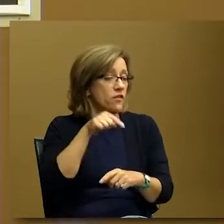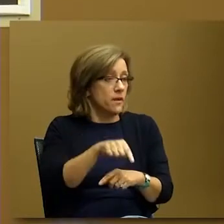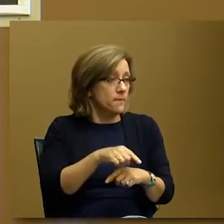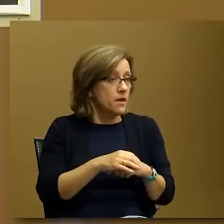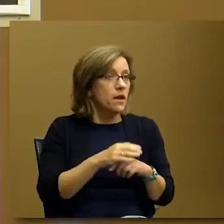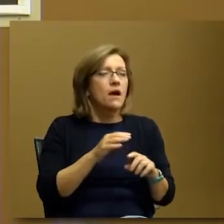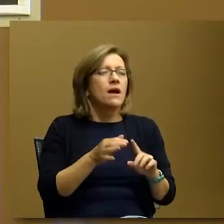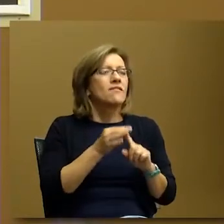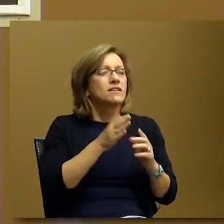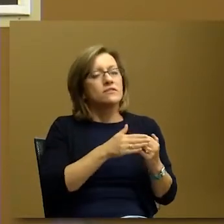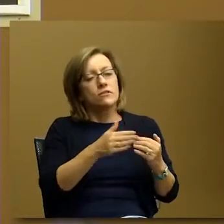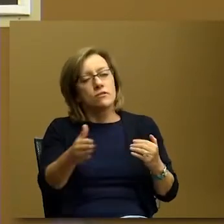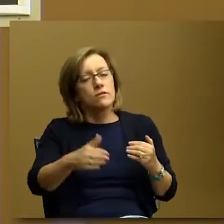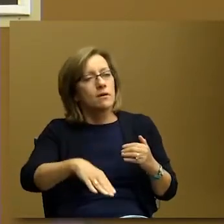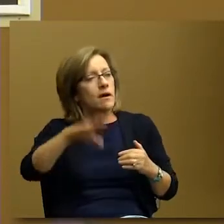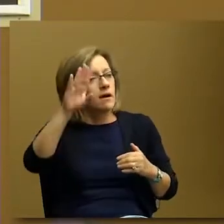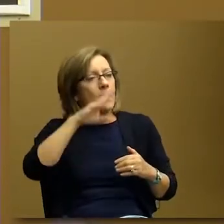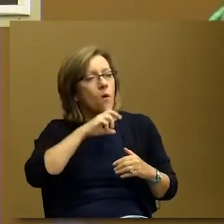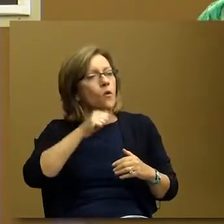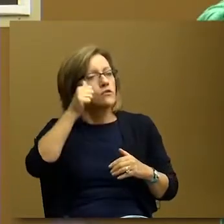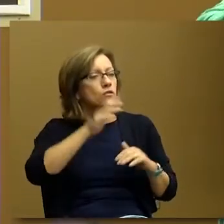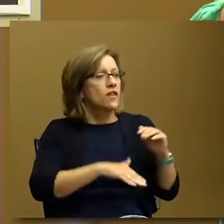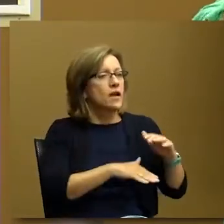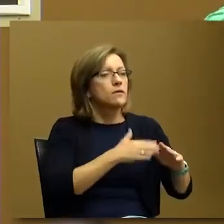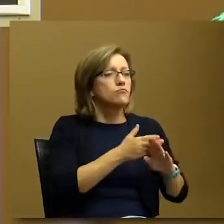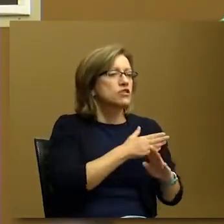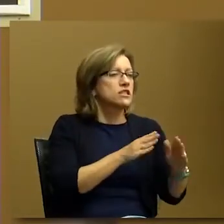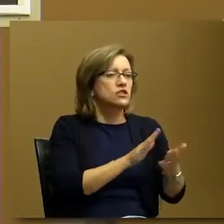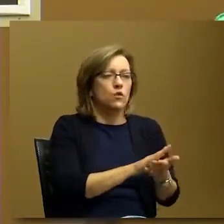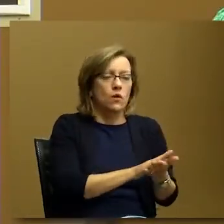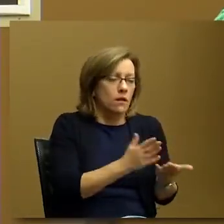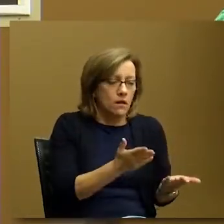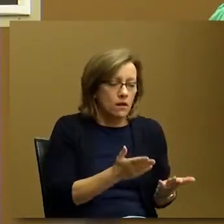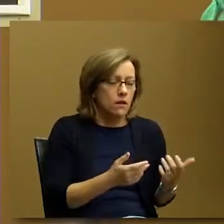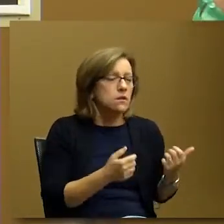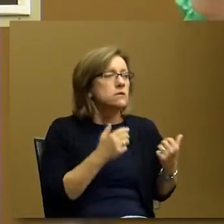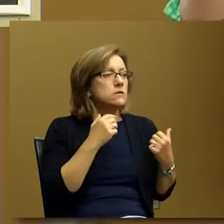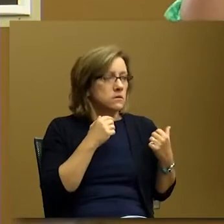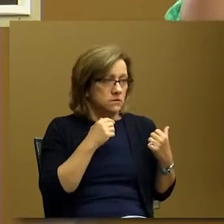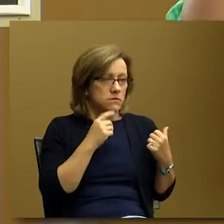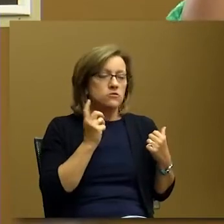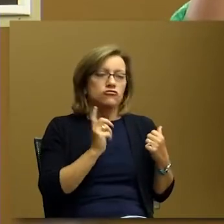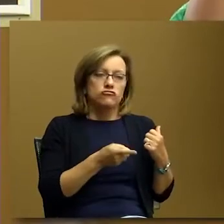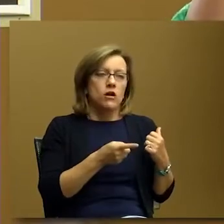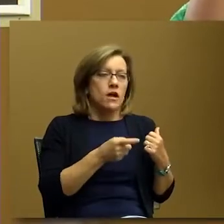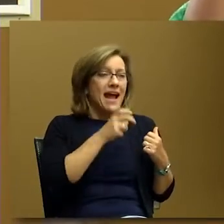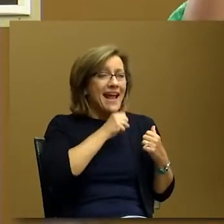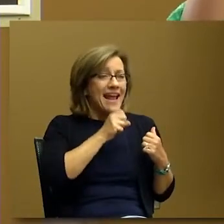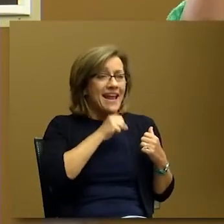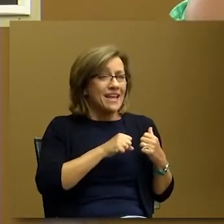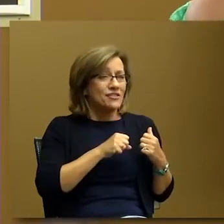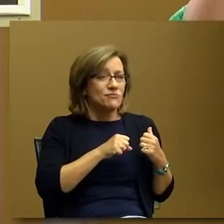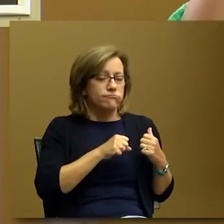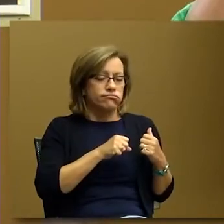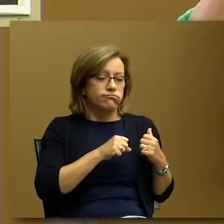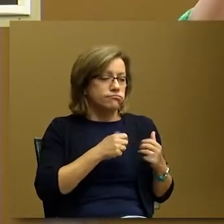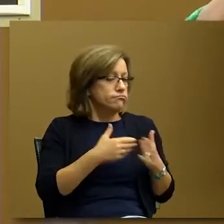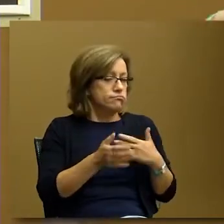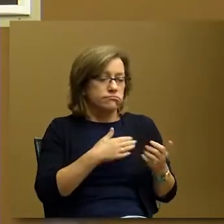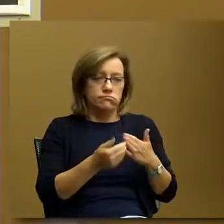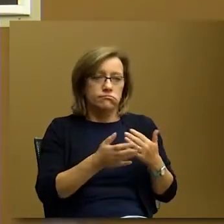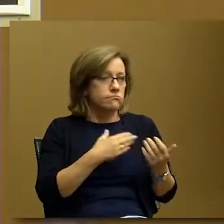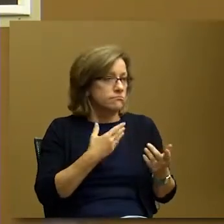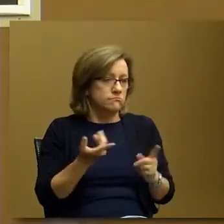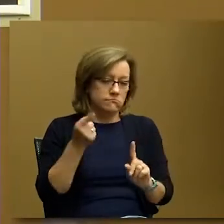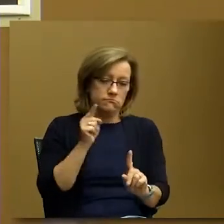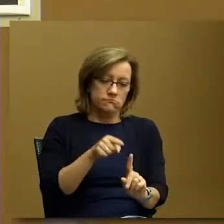that preschool age. Right. And once again, I'm going to say age is not a factor here. It's more